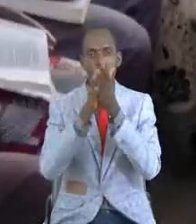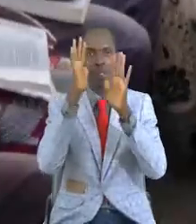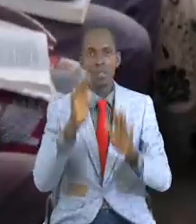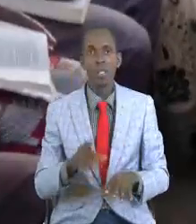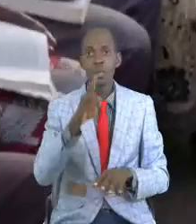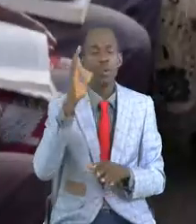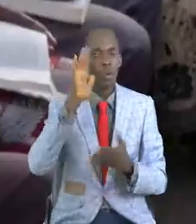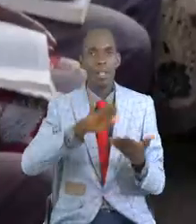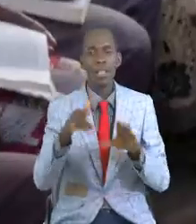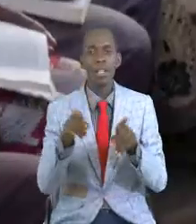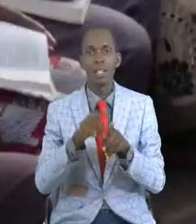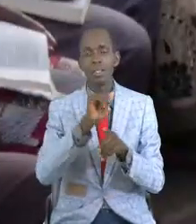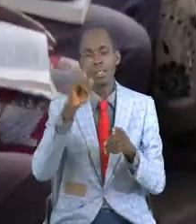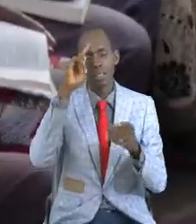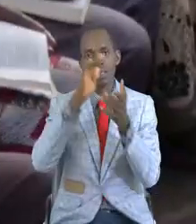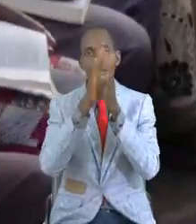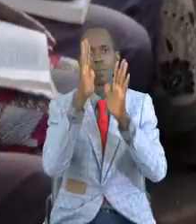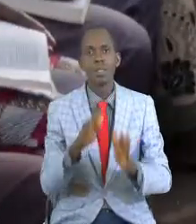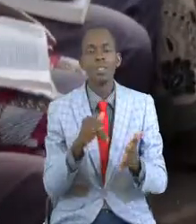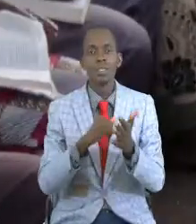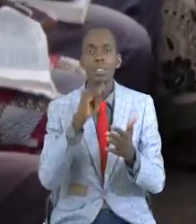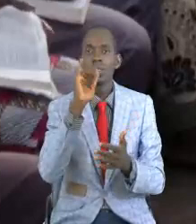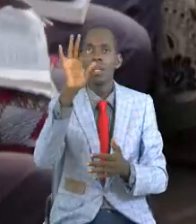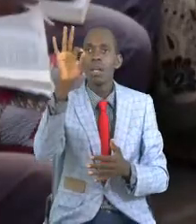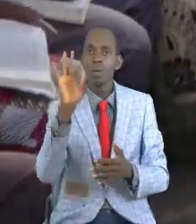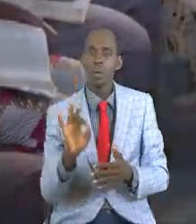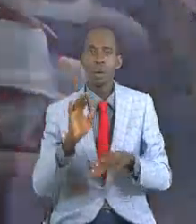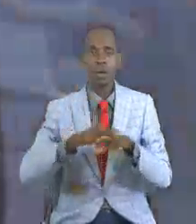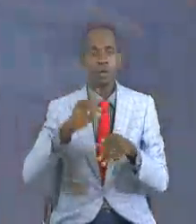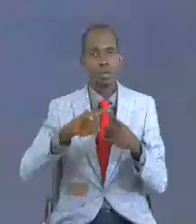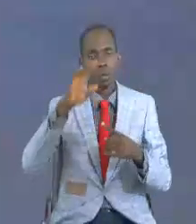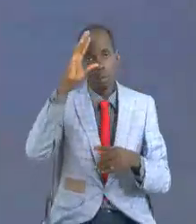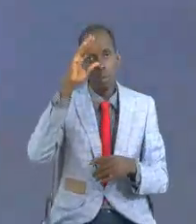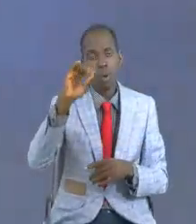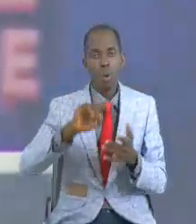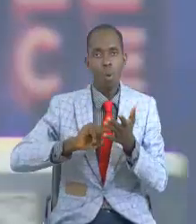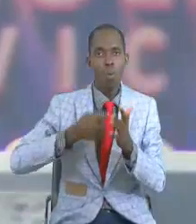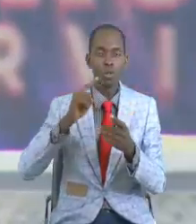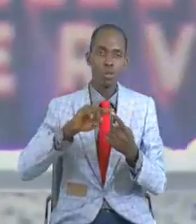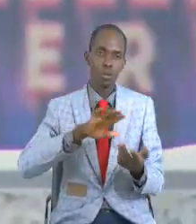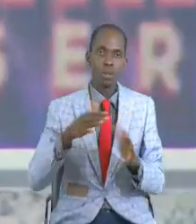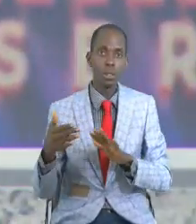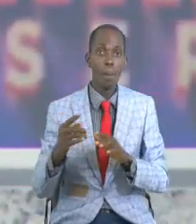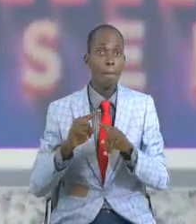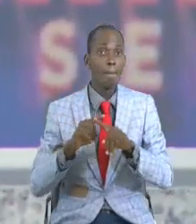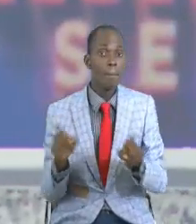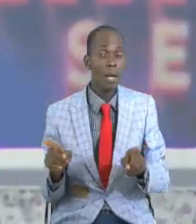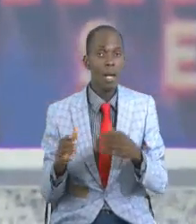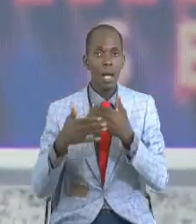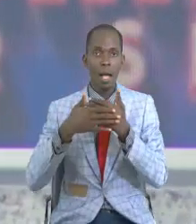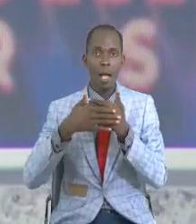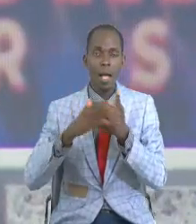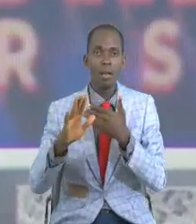like a saint. It's appointed unto men once to die, but after this,